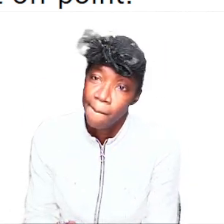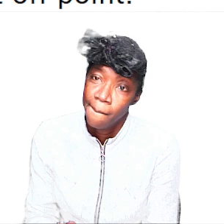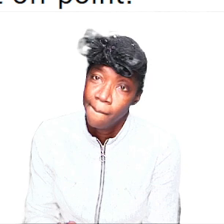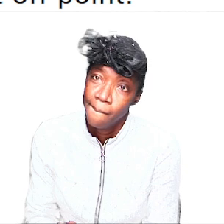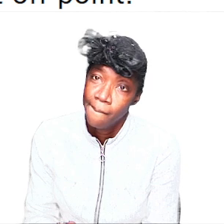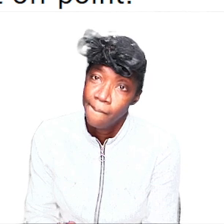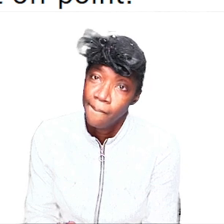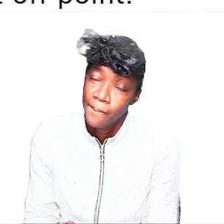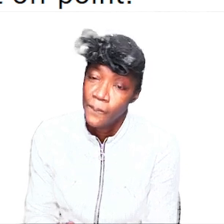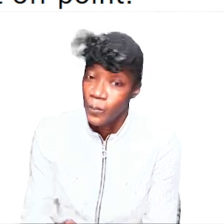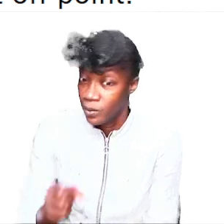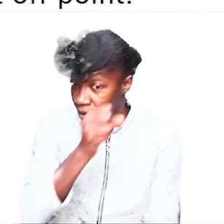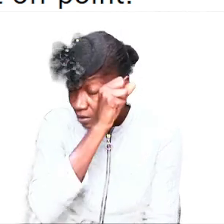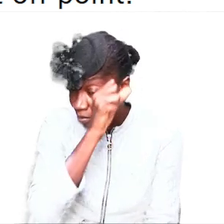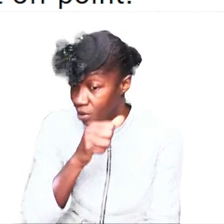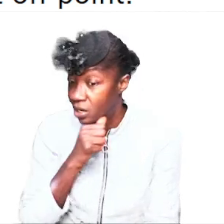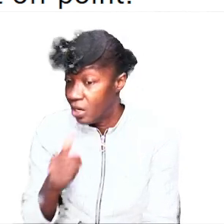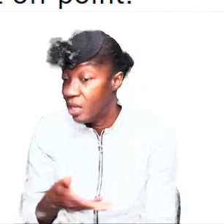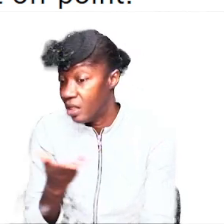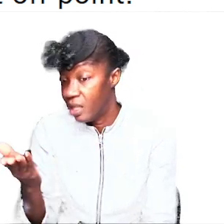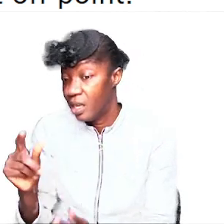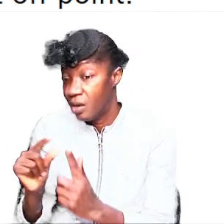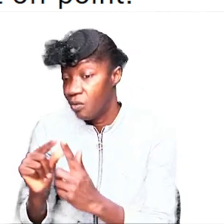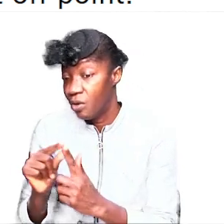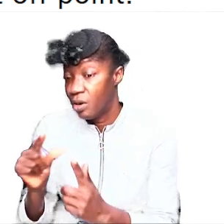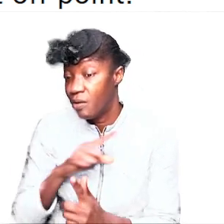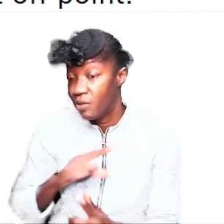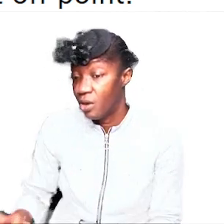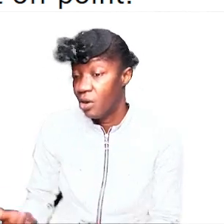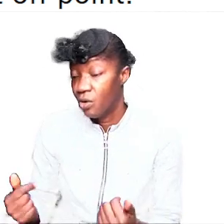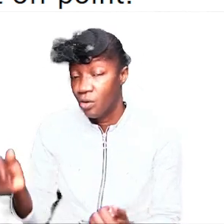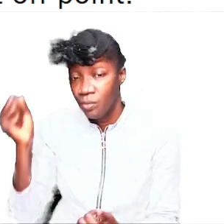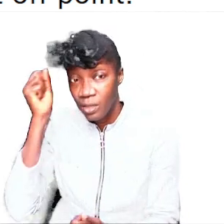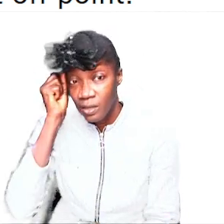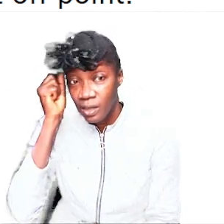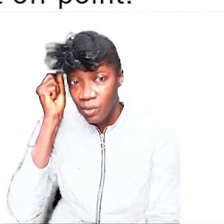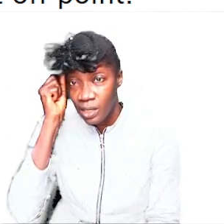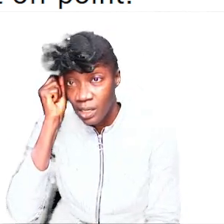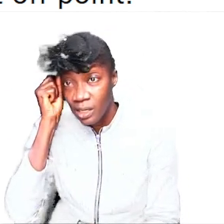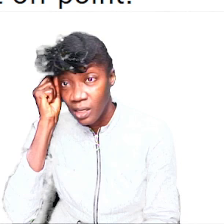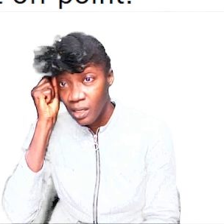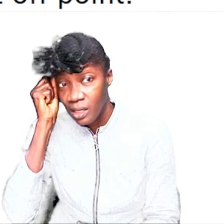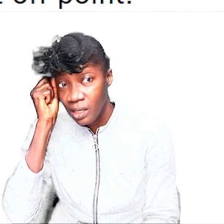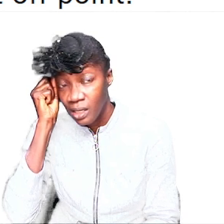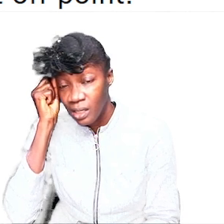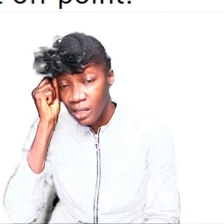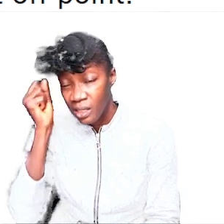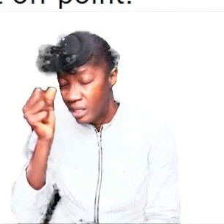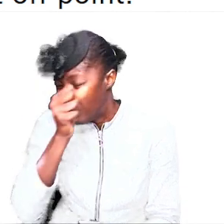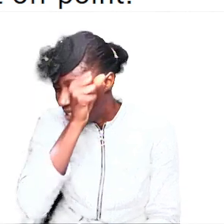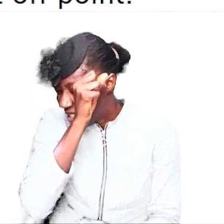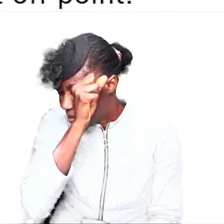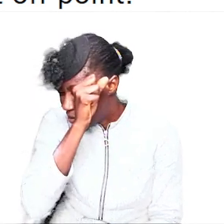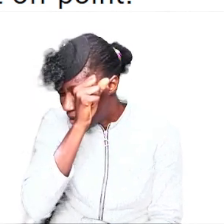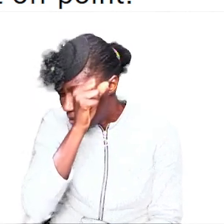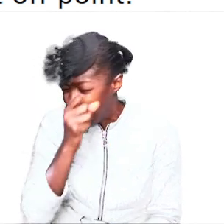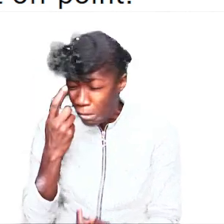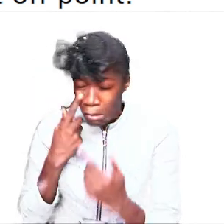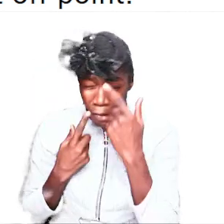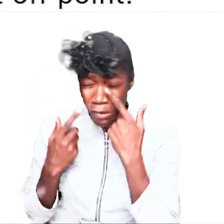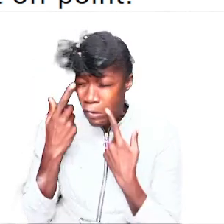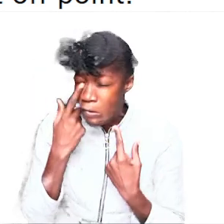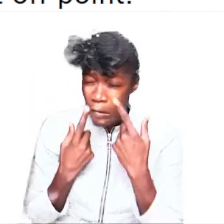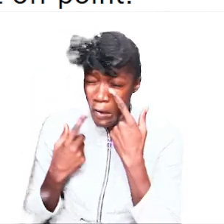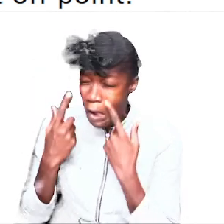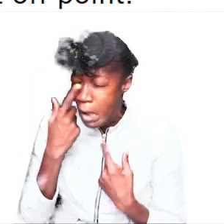Samuel was not there, you know, and the word of the Lord came to Samuel. And the Bible says Samuel wept all night.